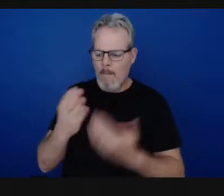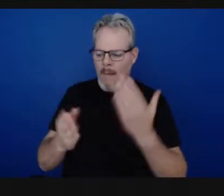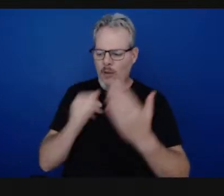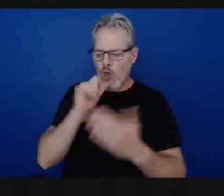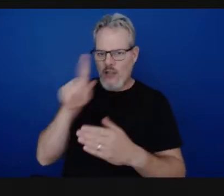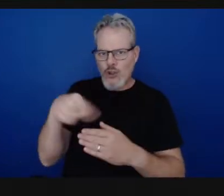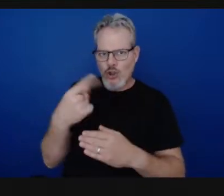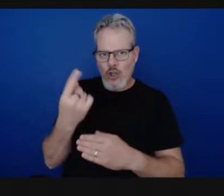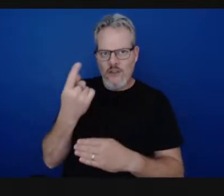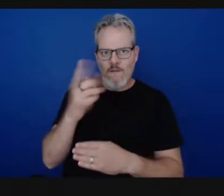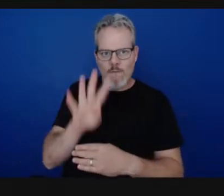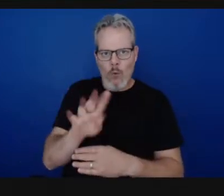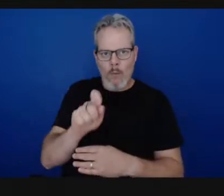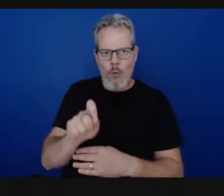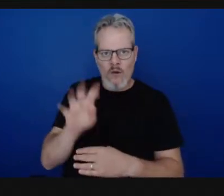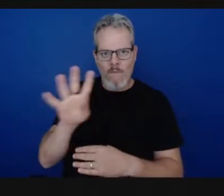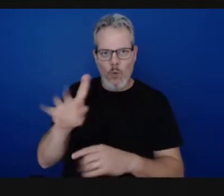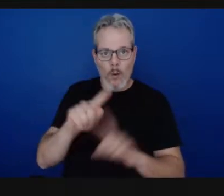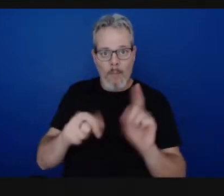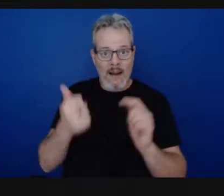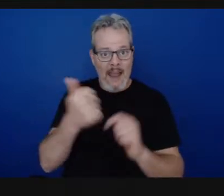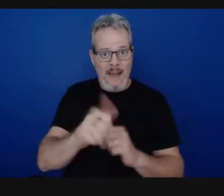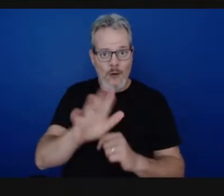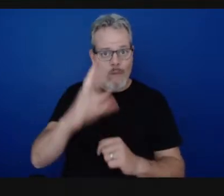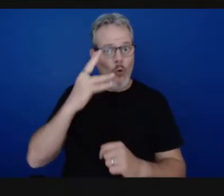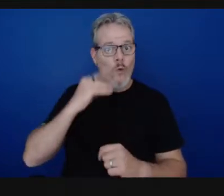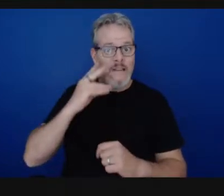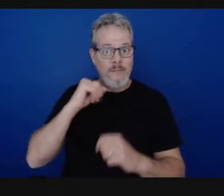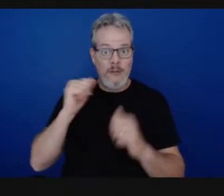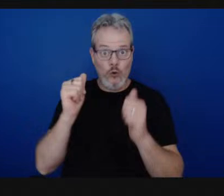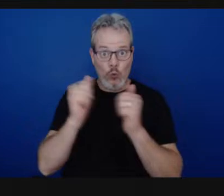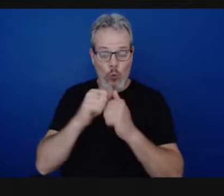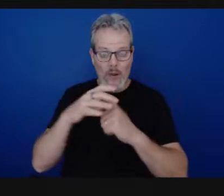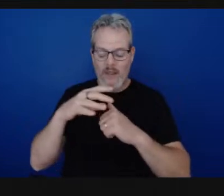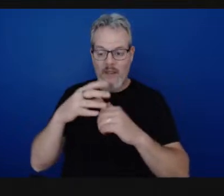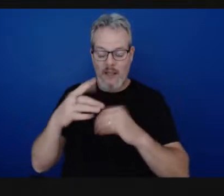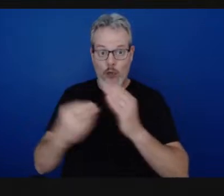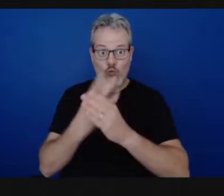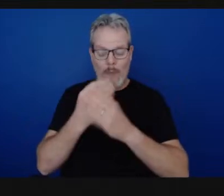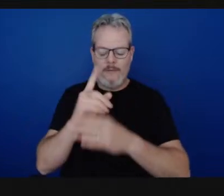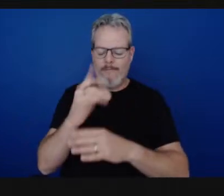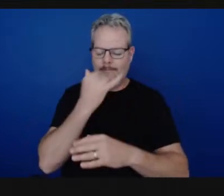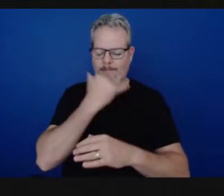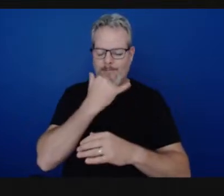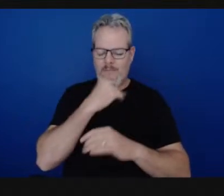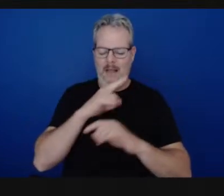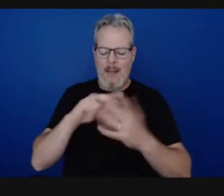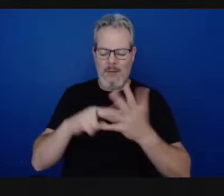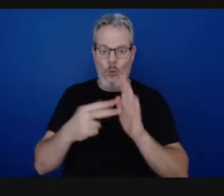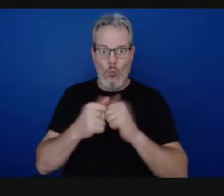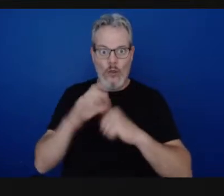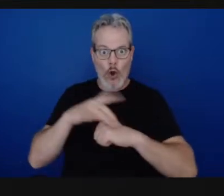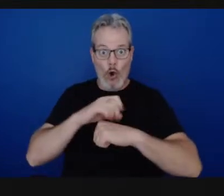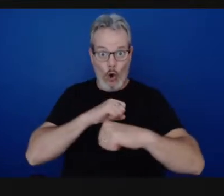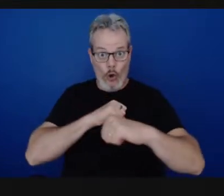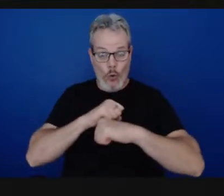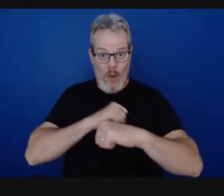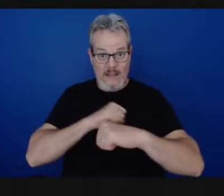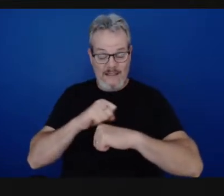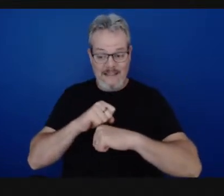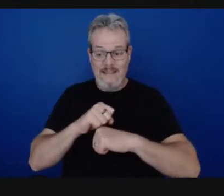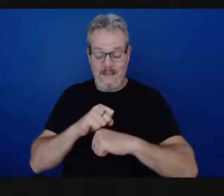your experiences with an eruption at the house. Or not eruption, earthquake. Yeah, I'll go ahead and do that one. Might as well. So for